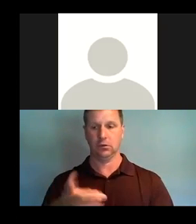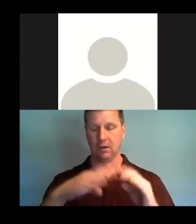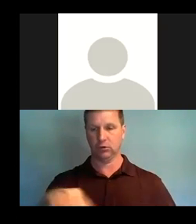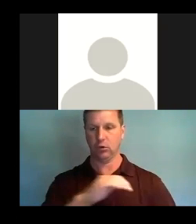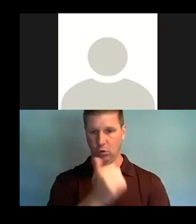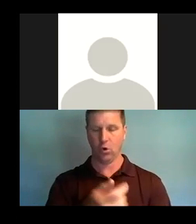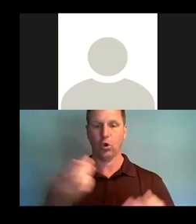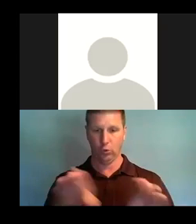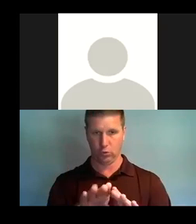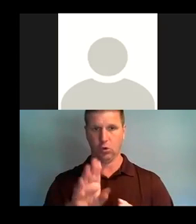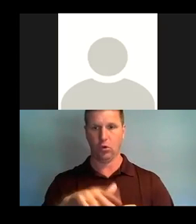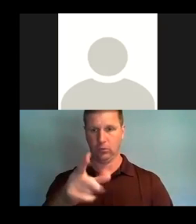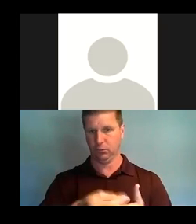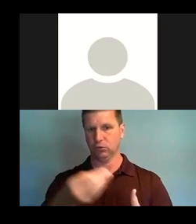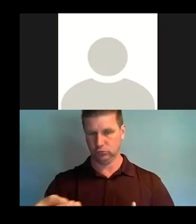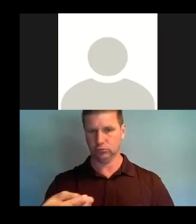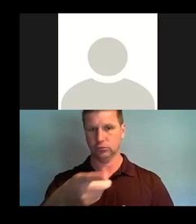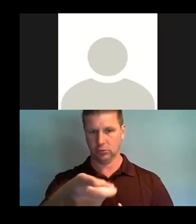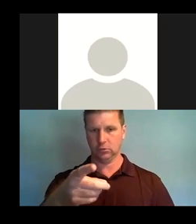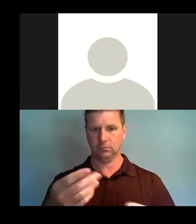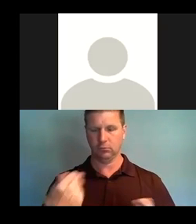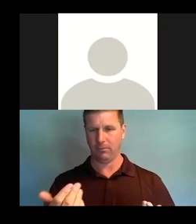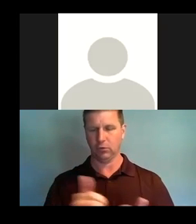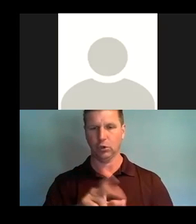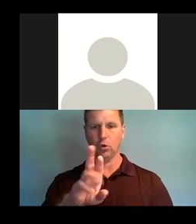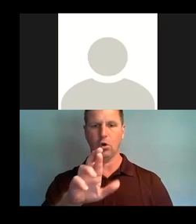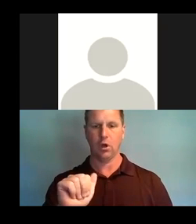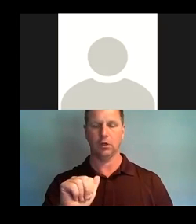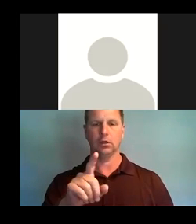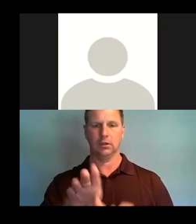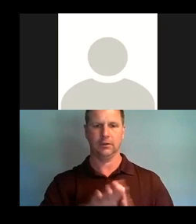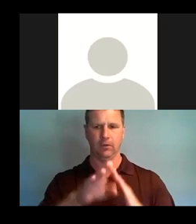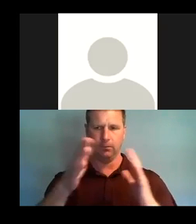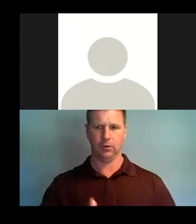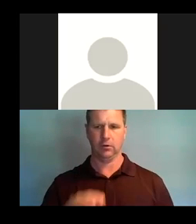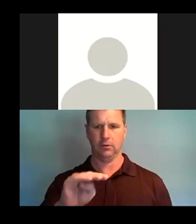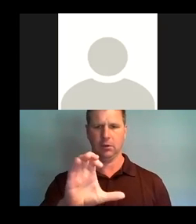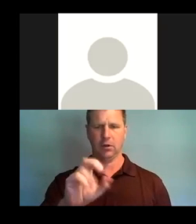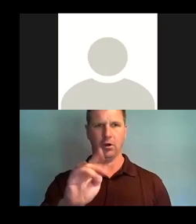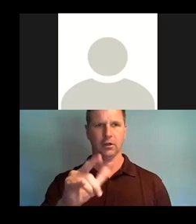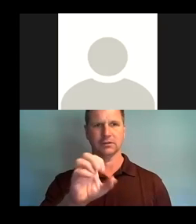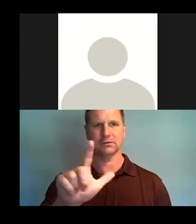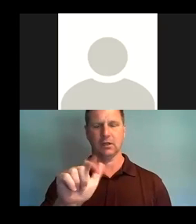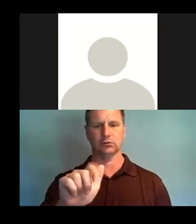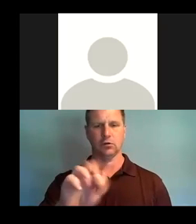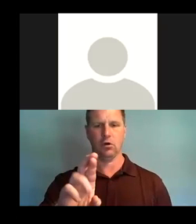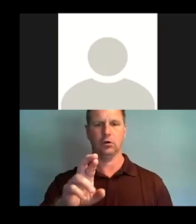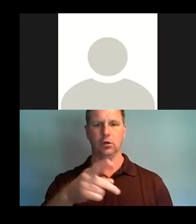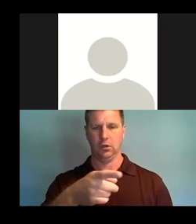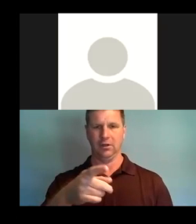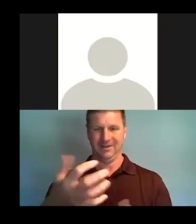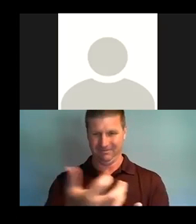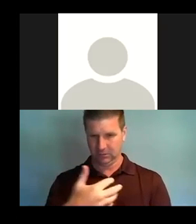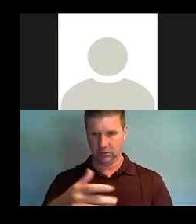has closed on the purchase of the property with the URA. The developer, which is McCormick Barron Salazar, they're working to gain all the